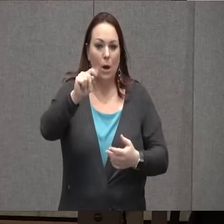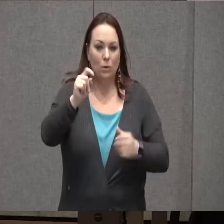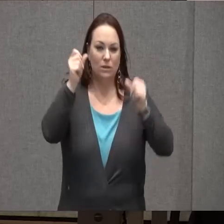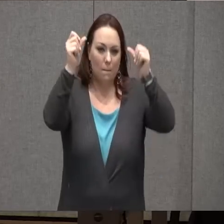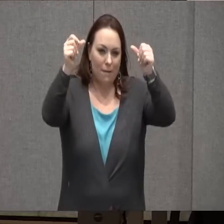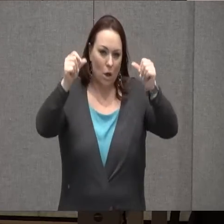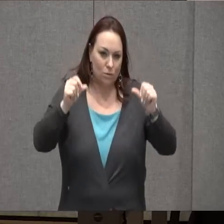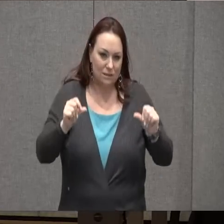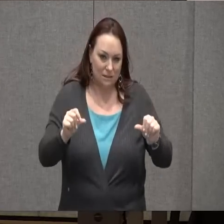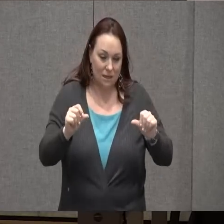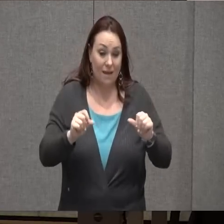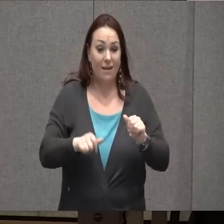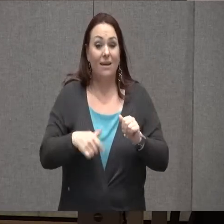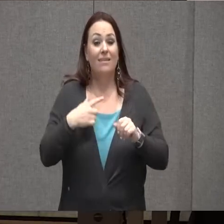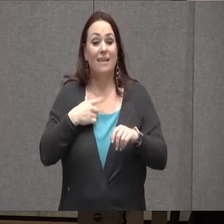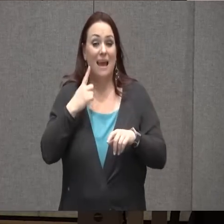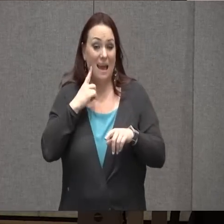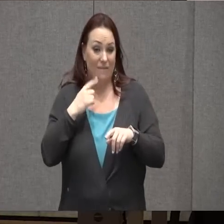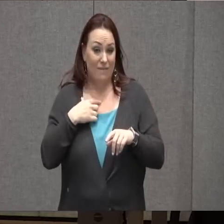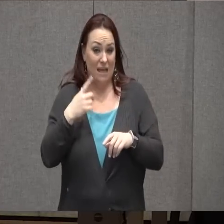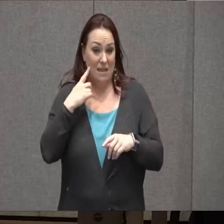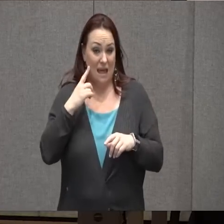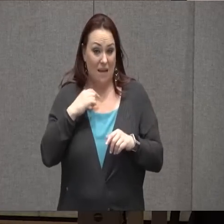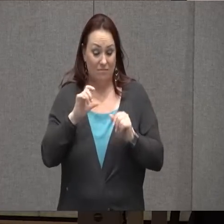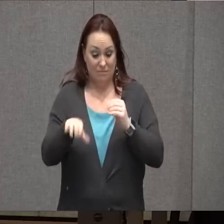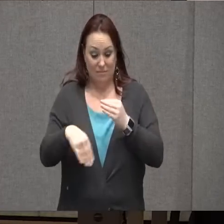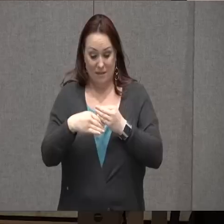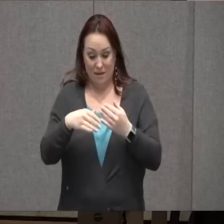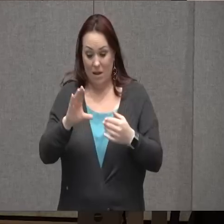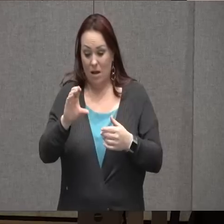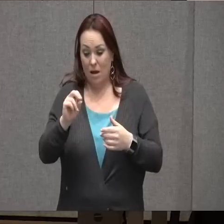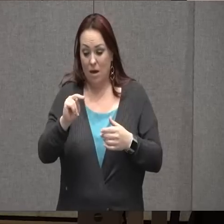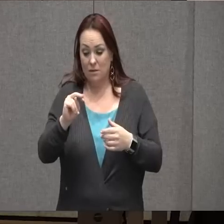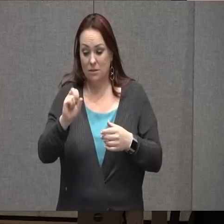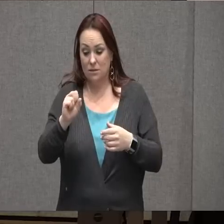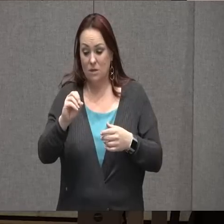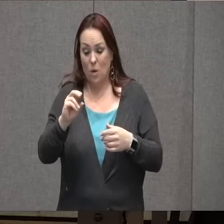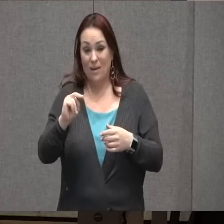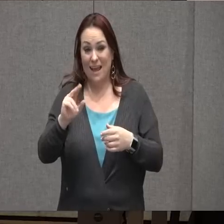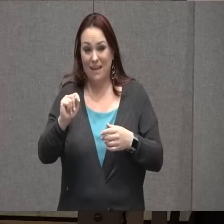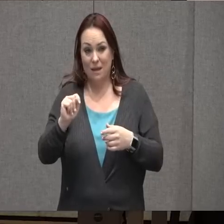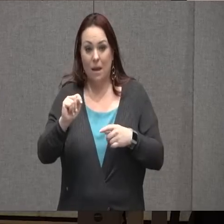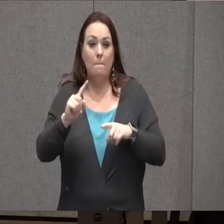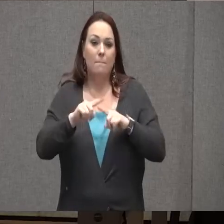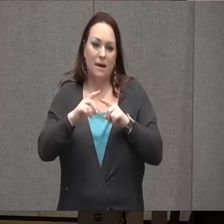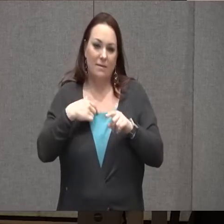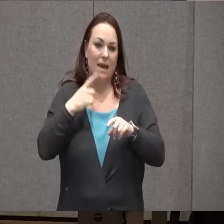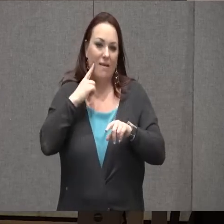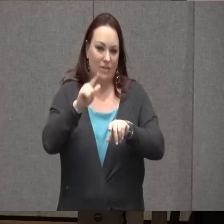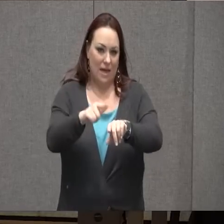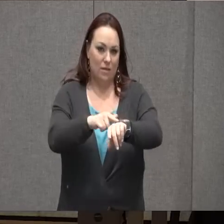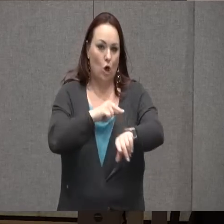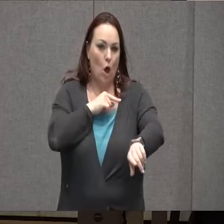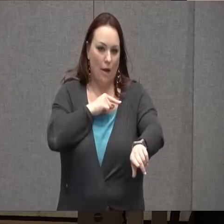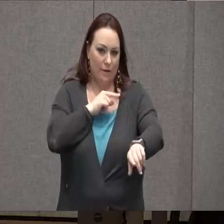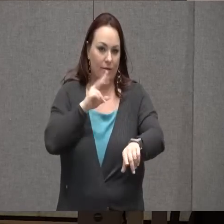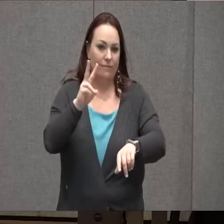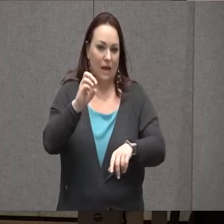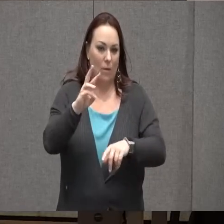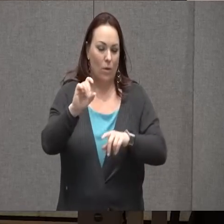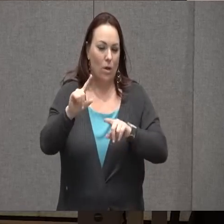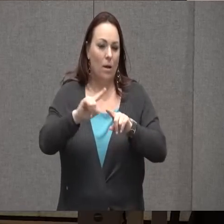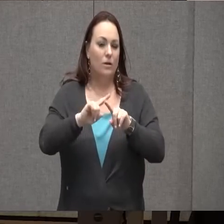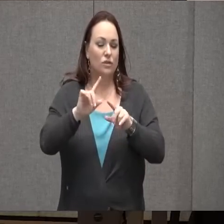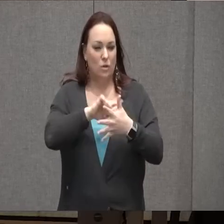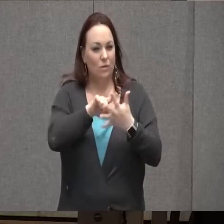followed by consonants, but they are long vowels. So those are the exception. But a lot of times, most of the